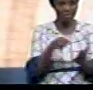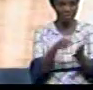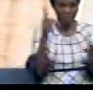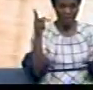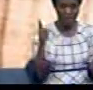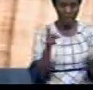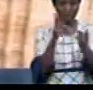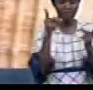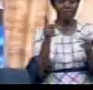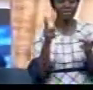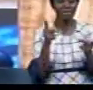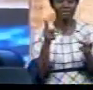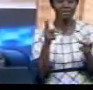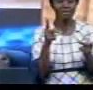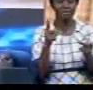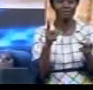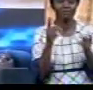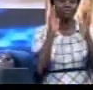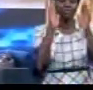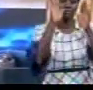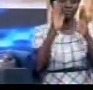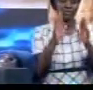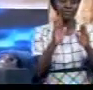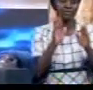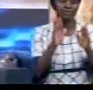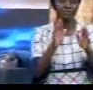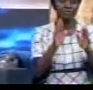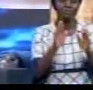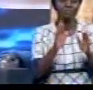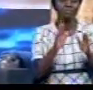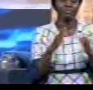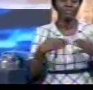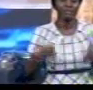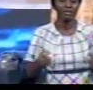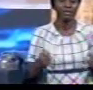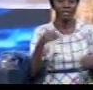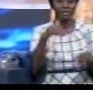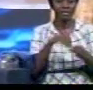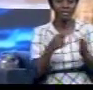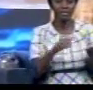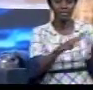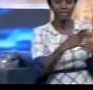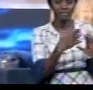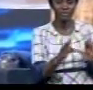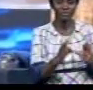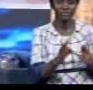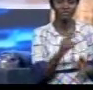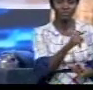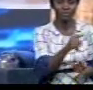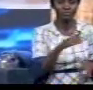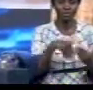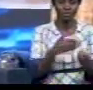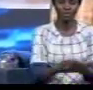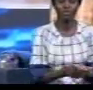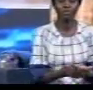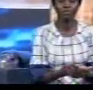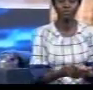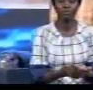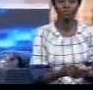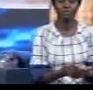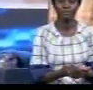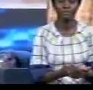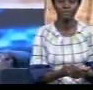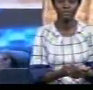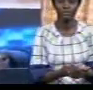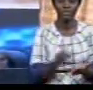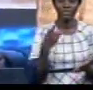perfect soundness. In the presence of you all, your healing will be